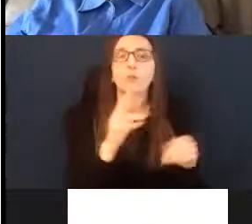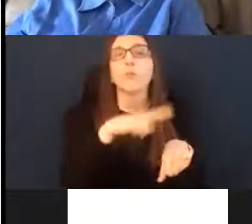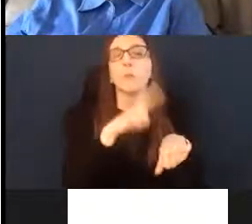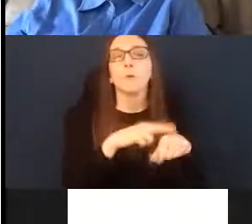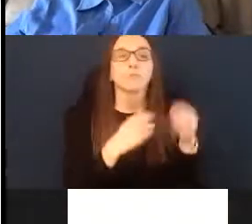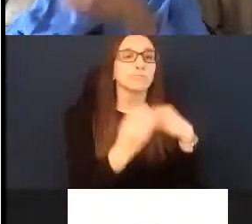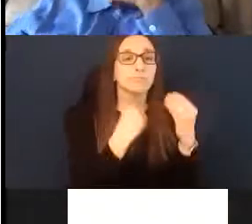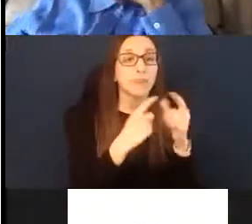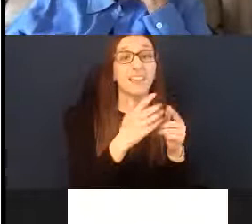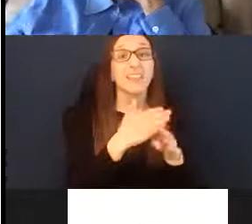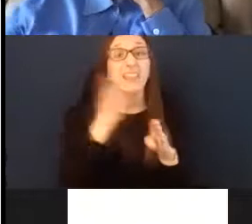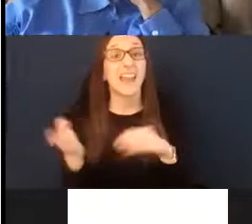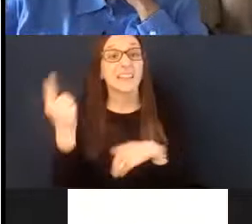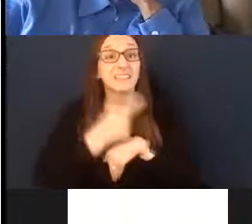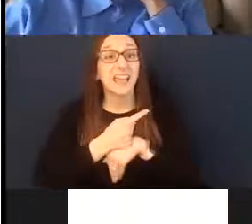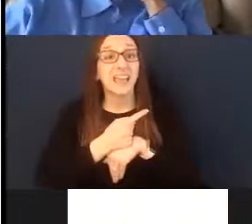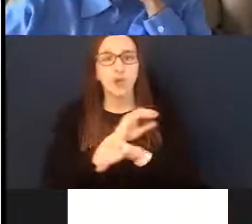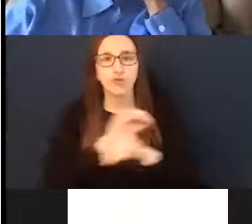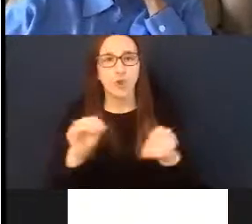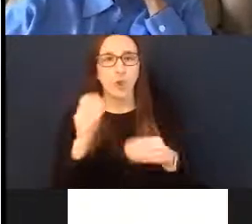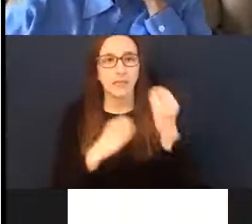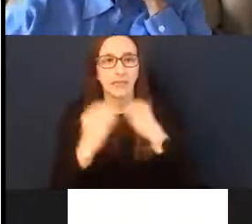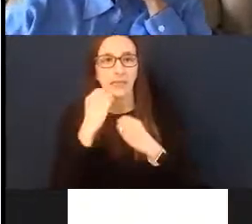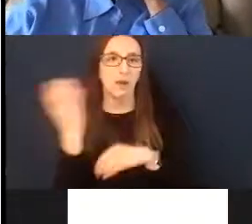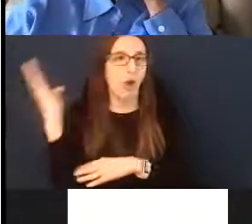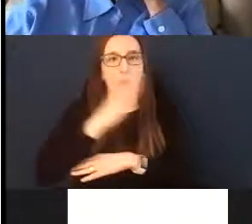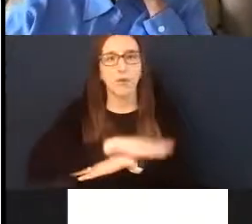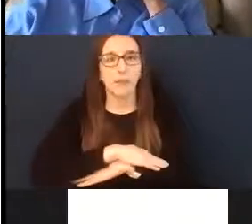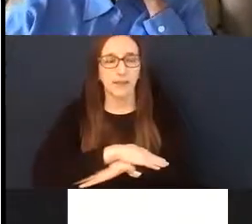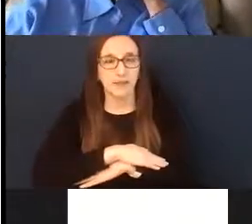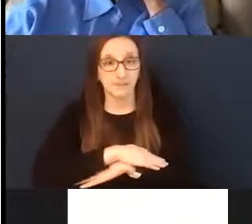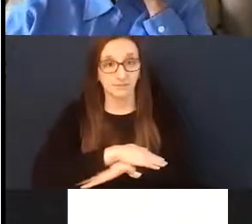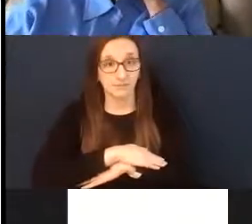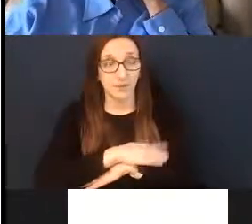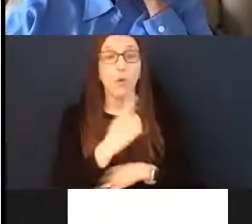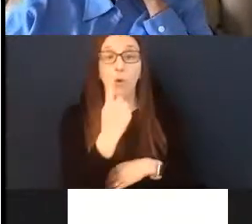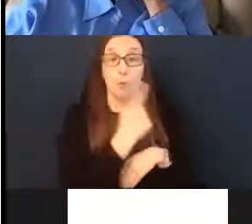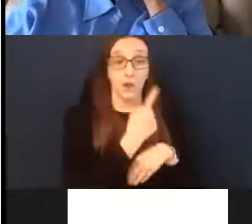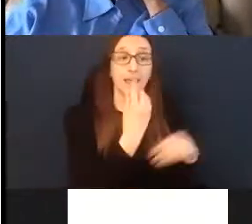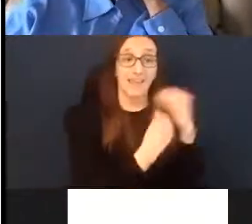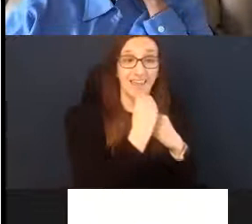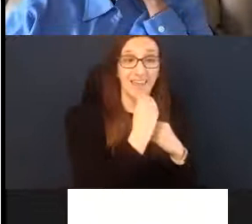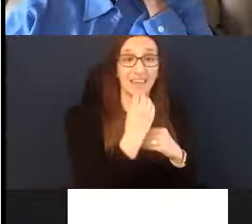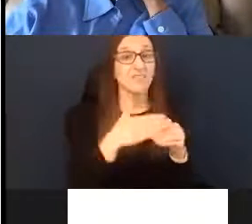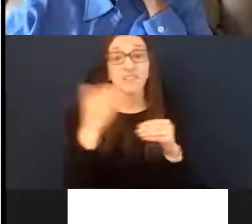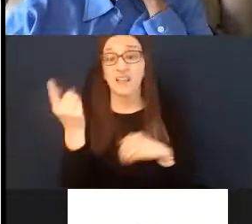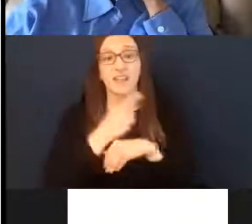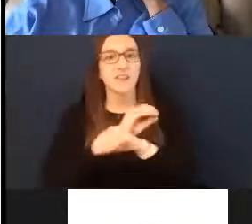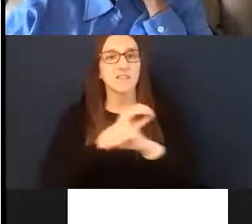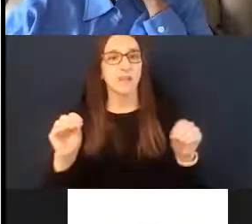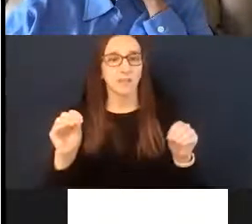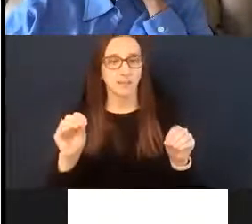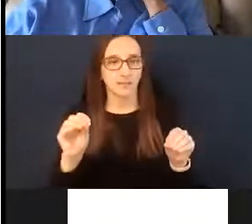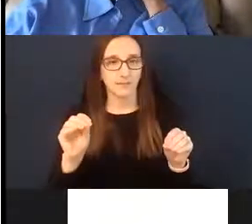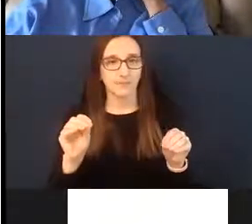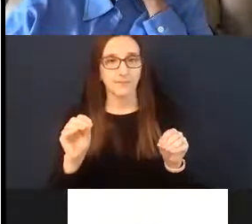then the next day, you don't eat or drink for 24 hours. So you're restricted and you don't get to have anything. So it kind